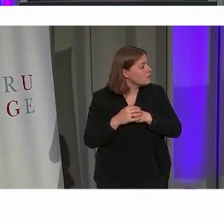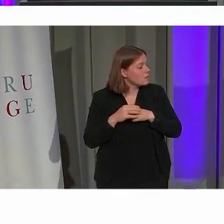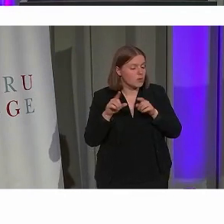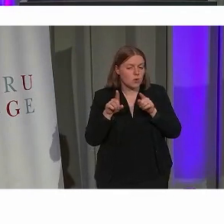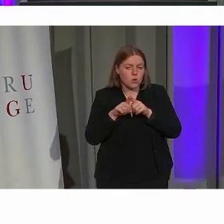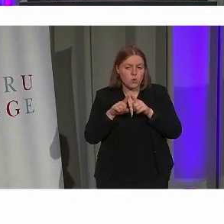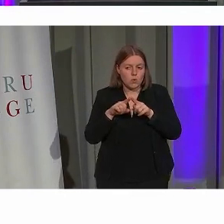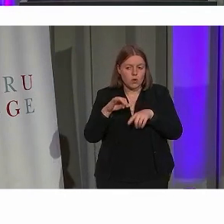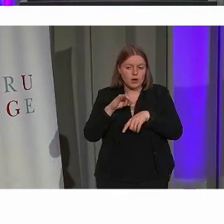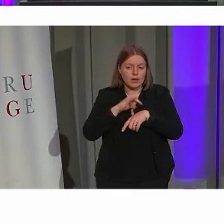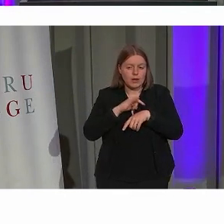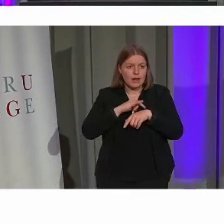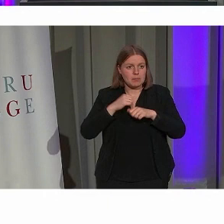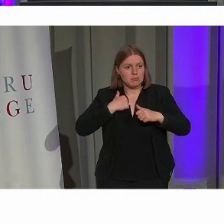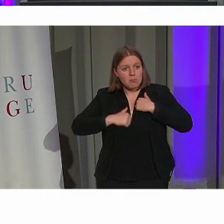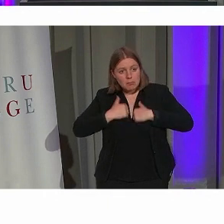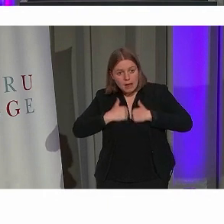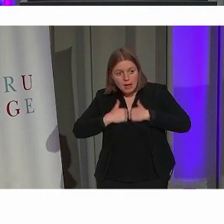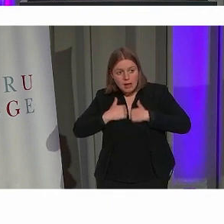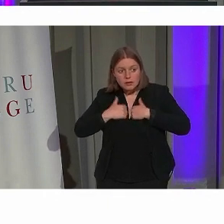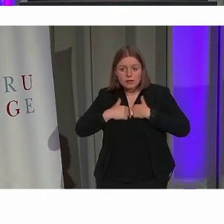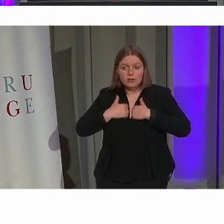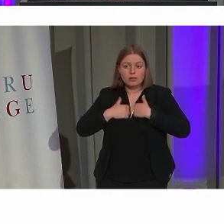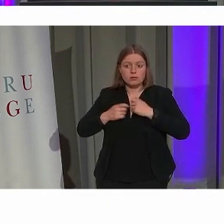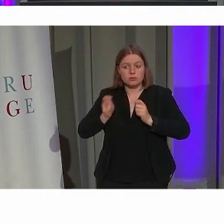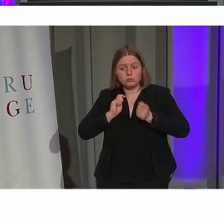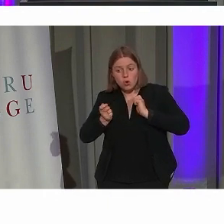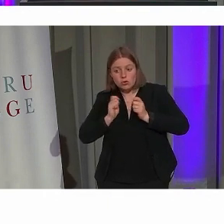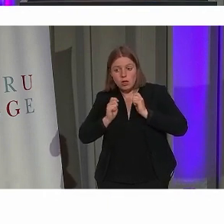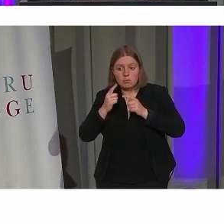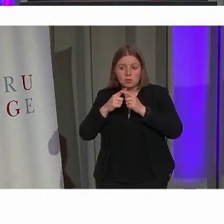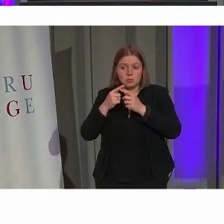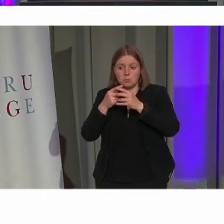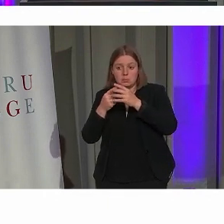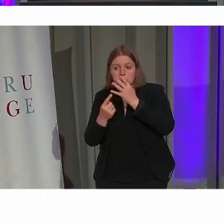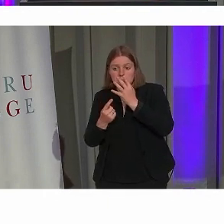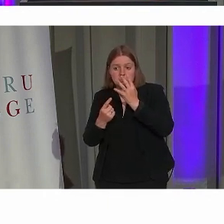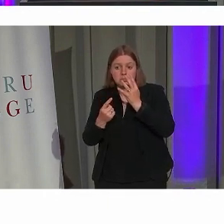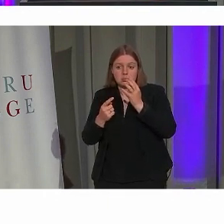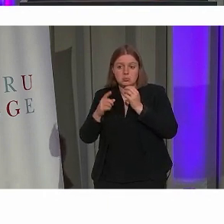is the thermal baths and some domus.